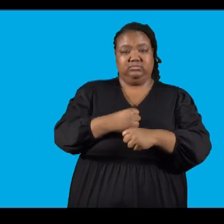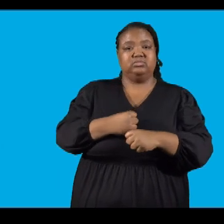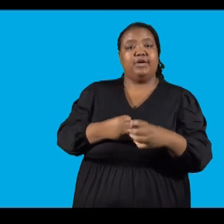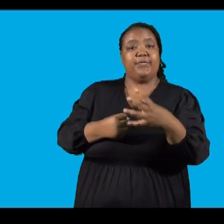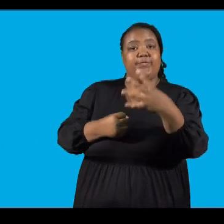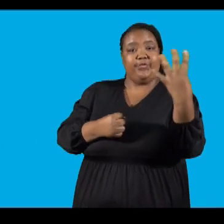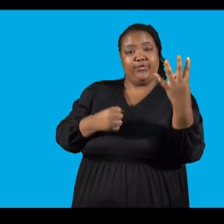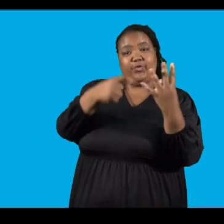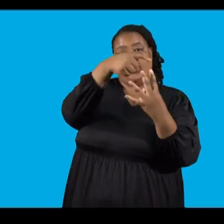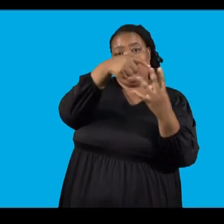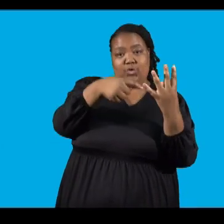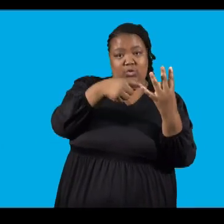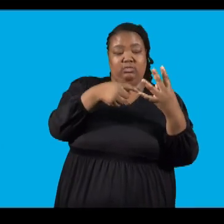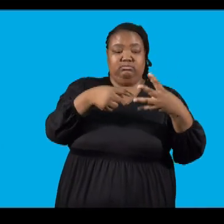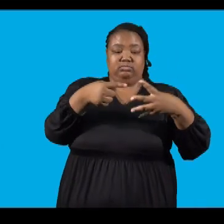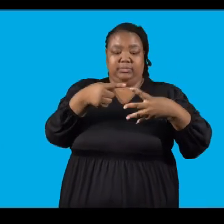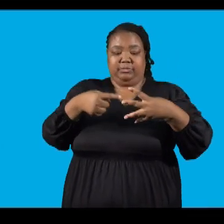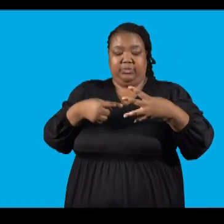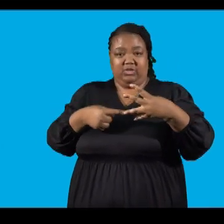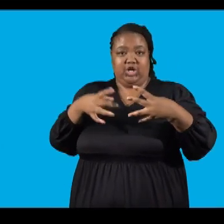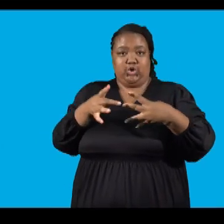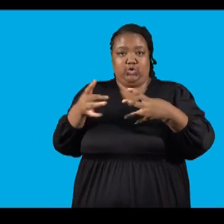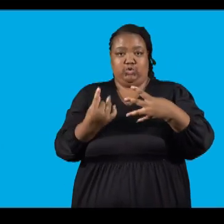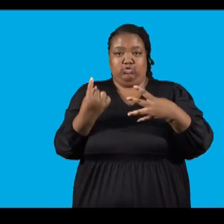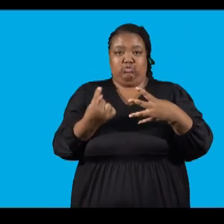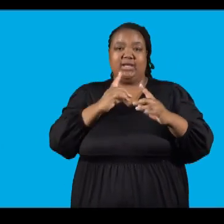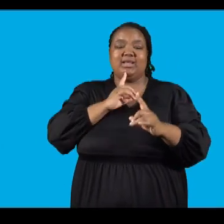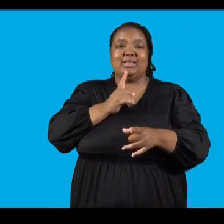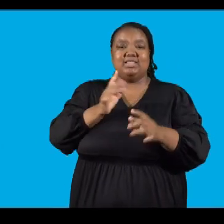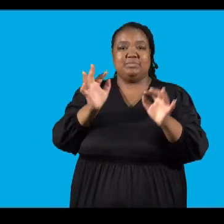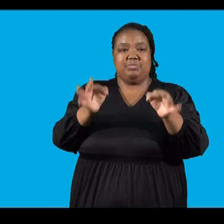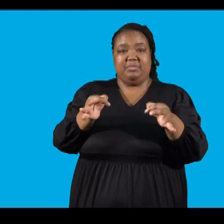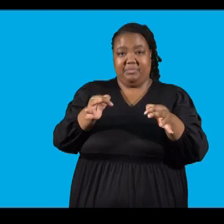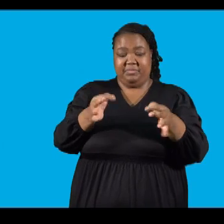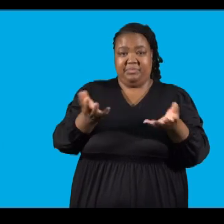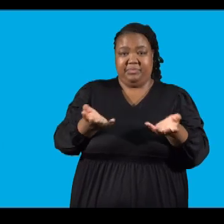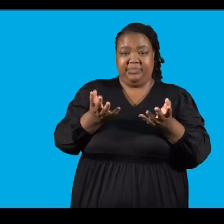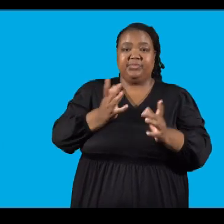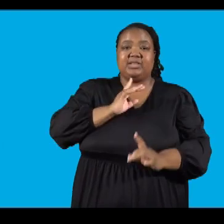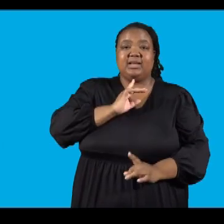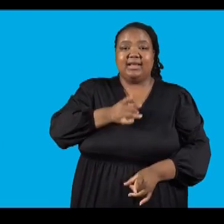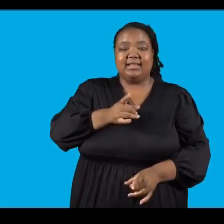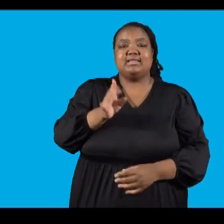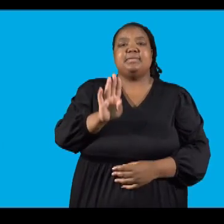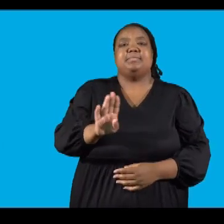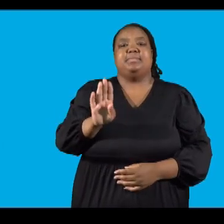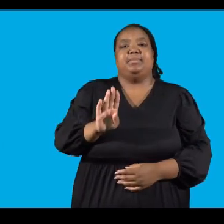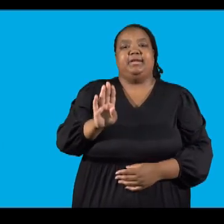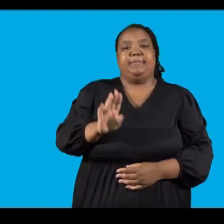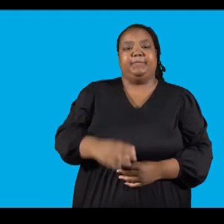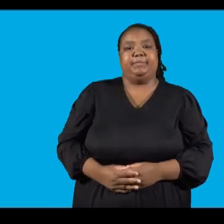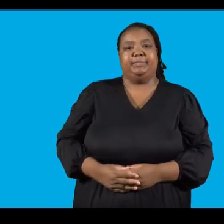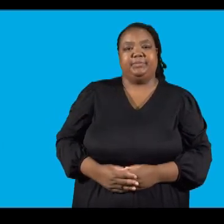as. So you are given 4 options, but you need to choose the correct concept here. Our answer